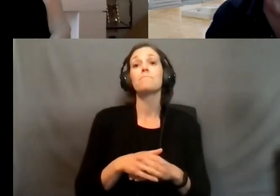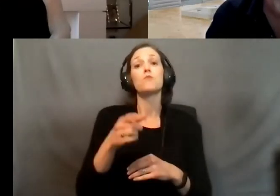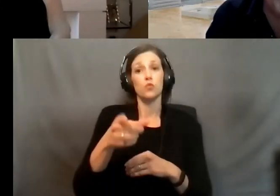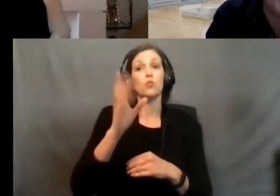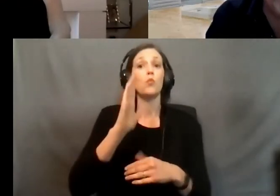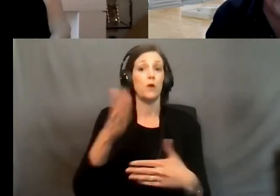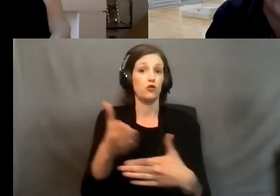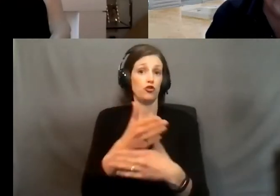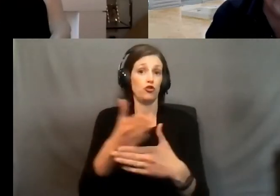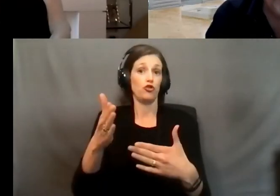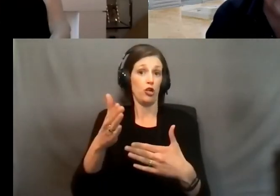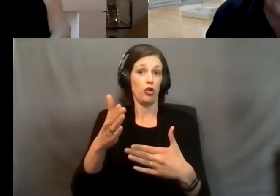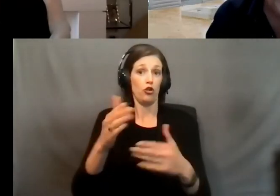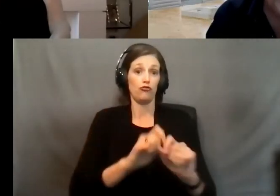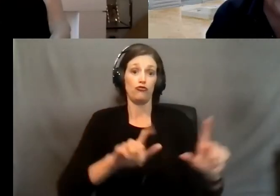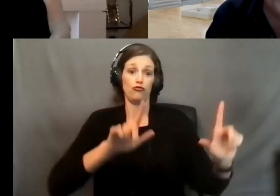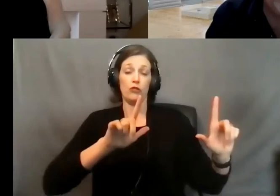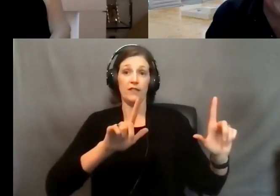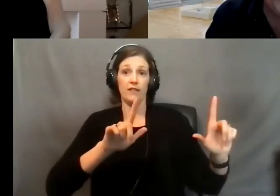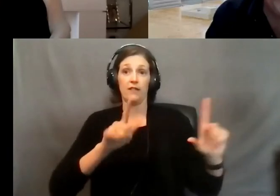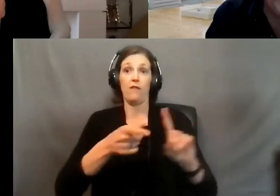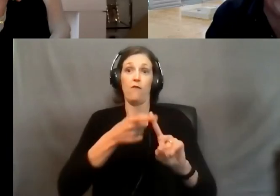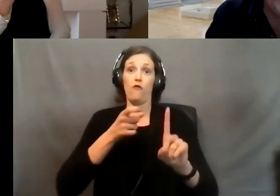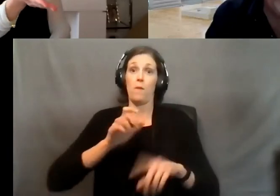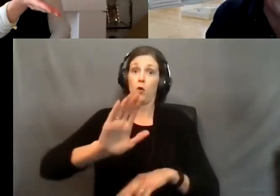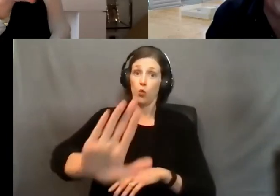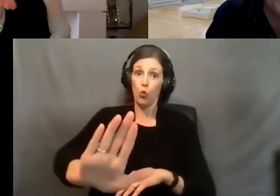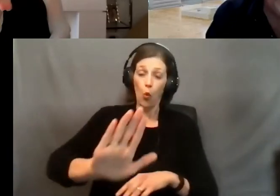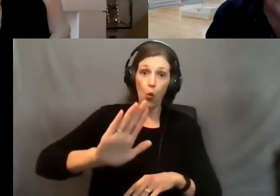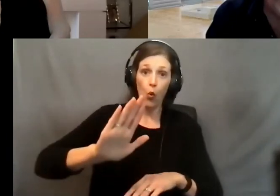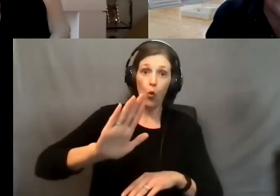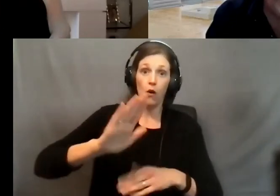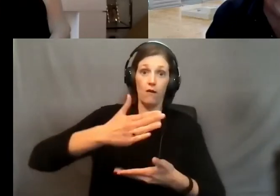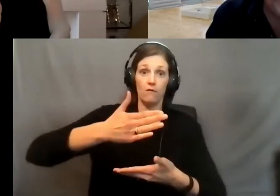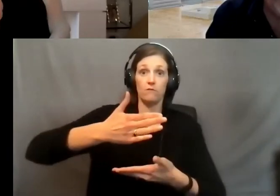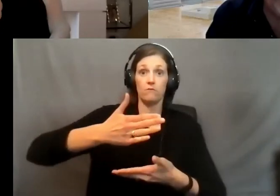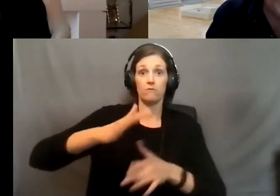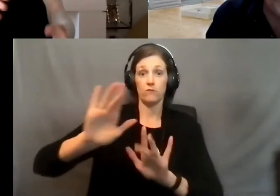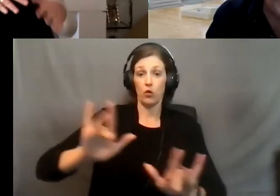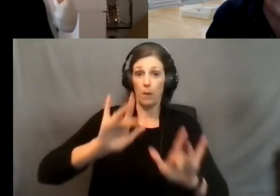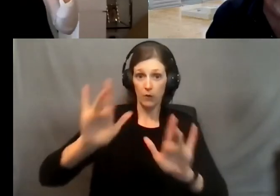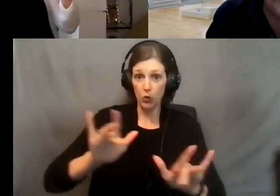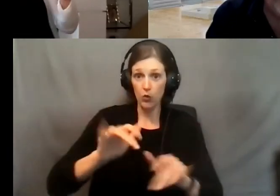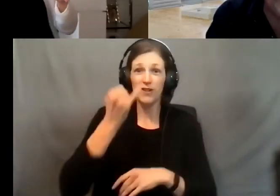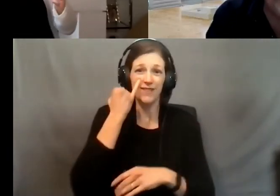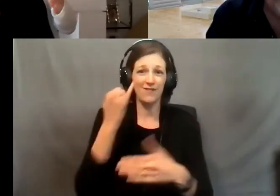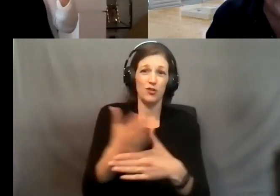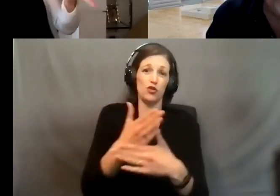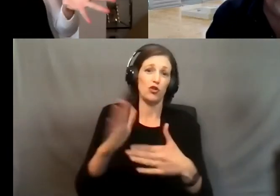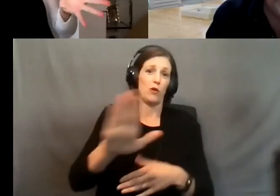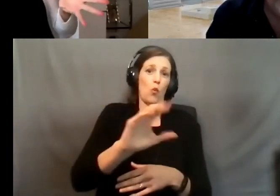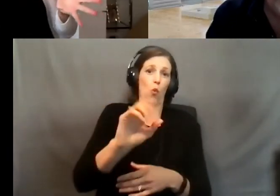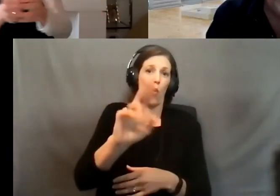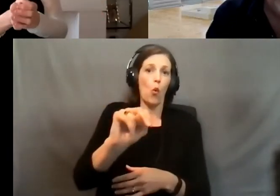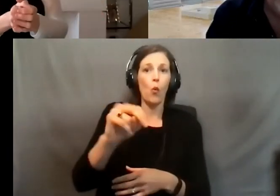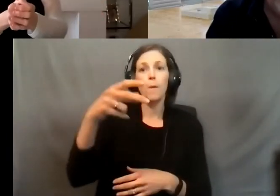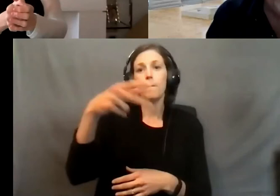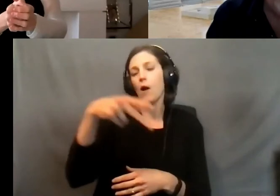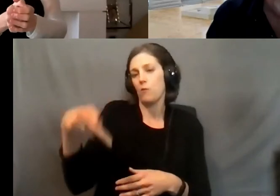screen from your desktop if you are sharing your own, let's call it PowerPoint.